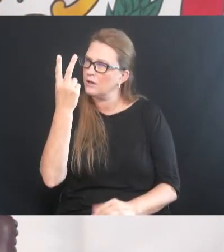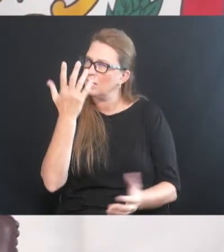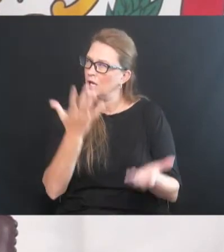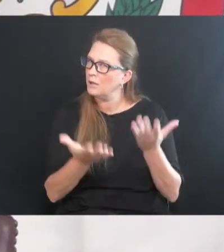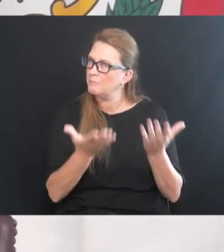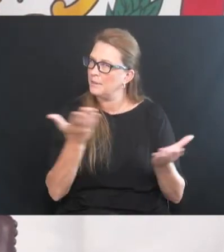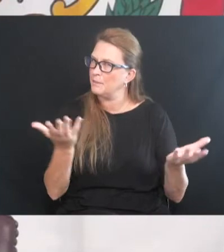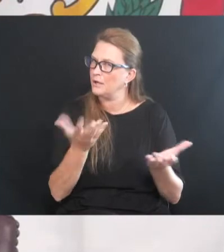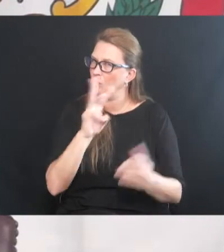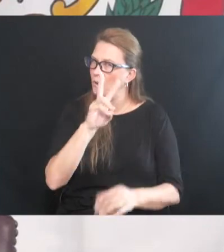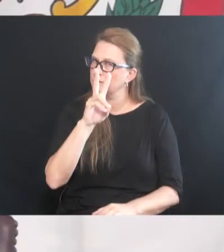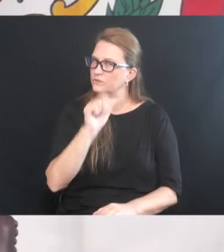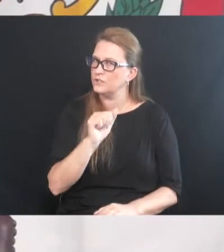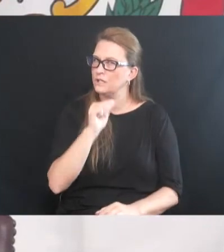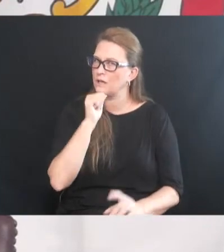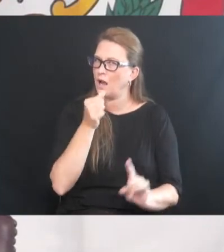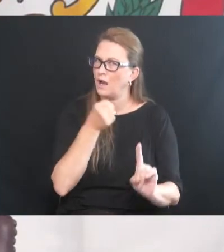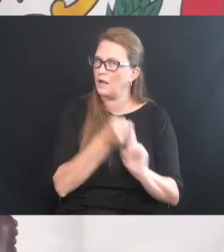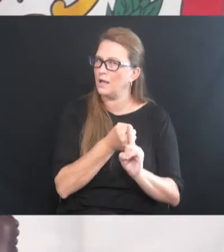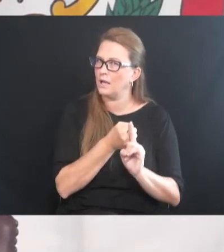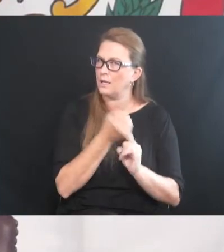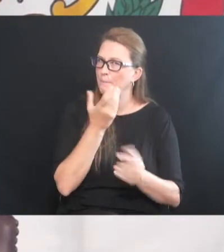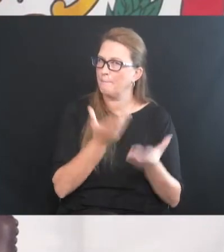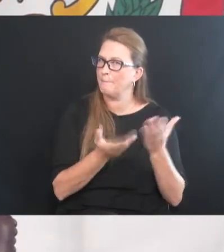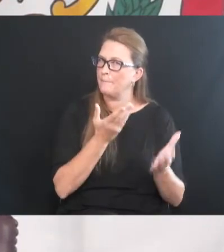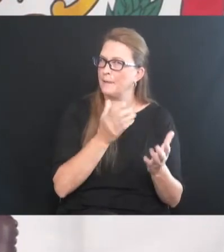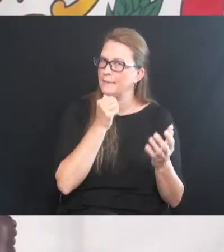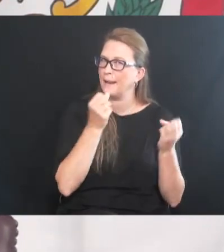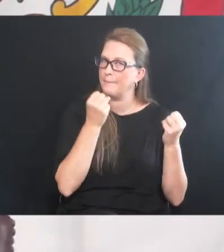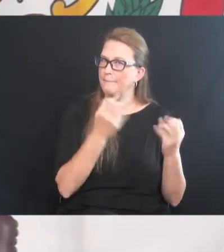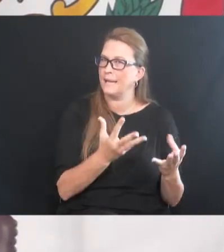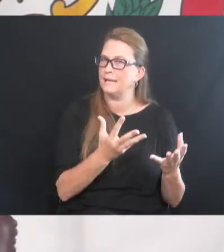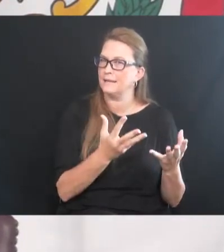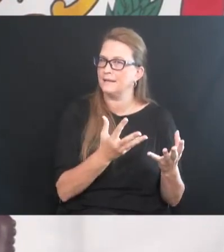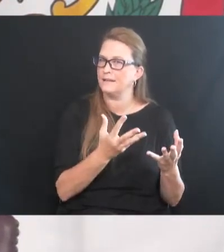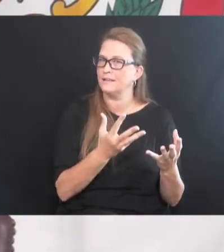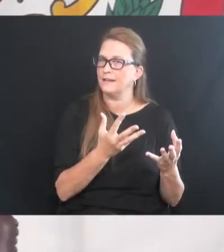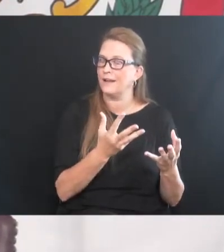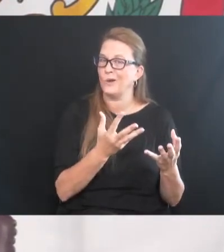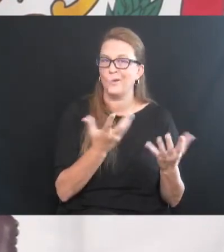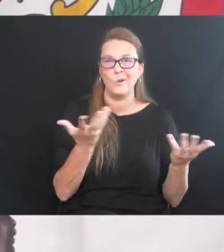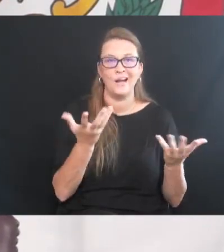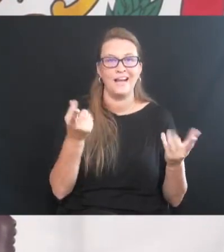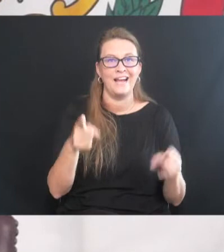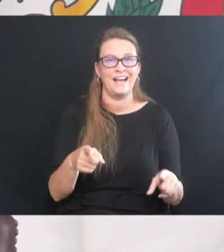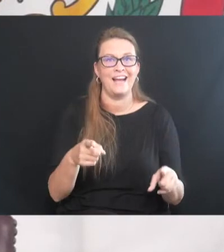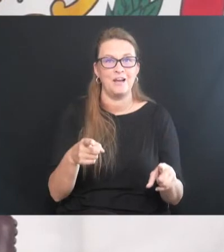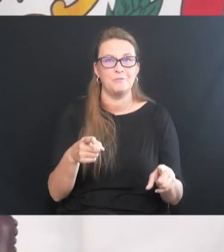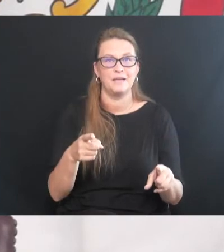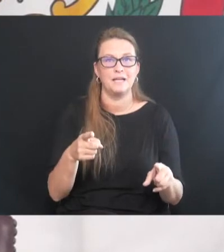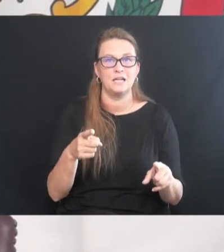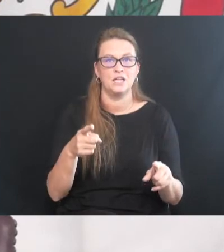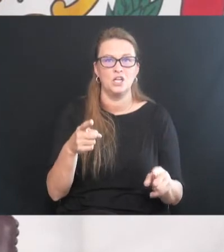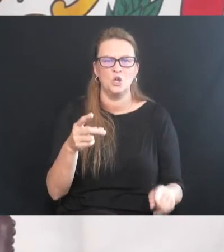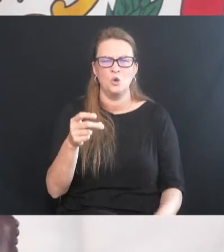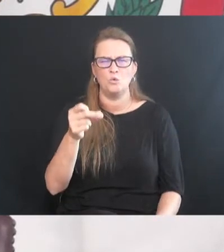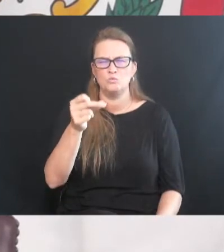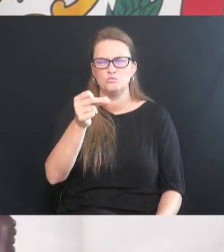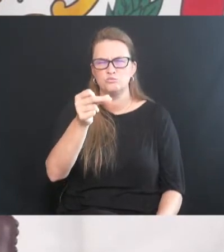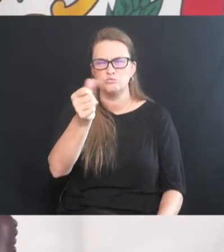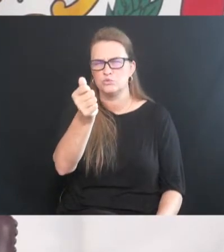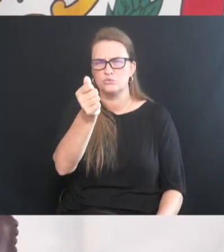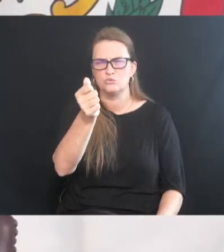Virginia, we're not going to have many cases and everything. And then all of a sudden it runs rampant all over our